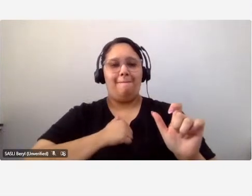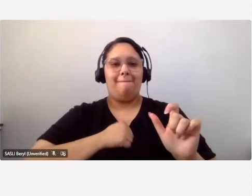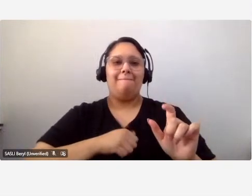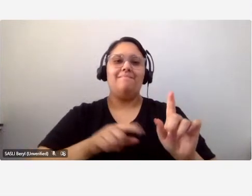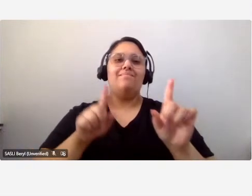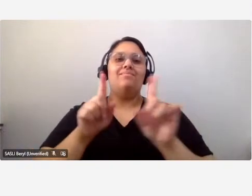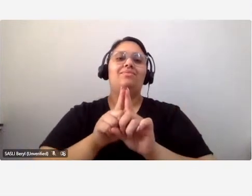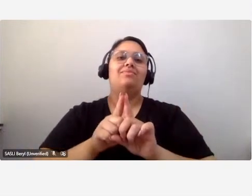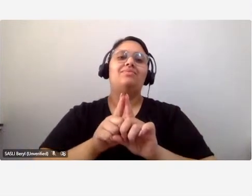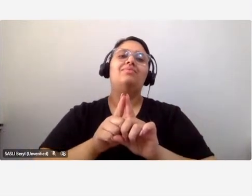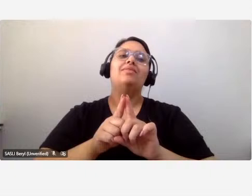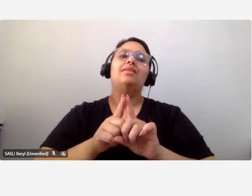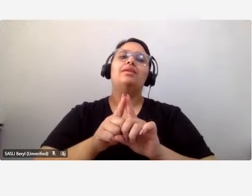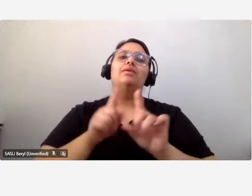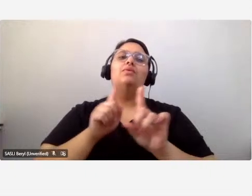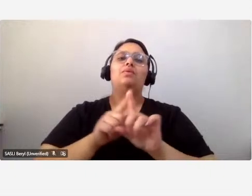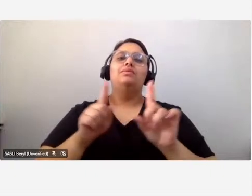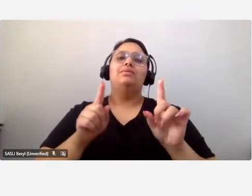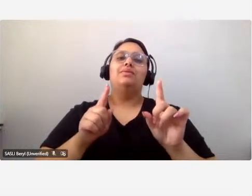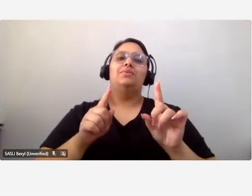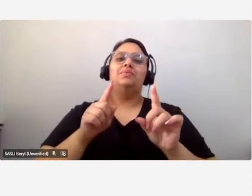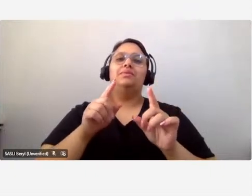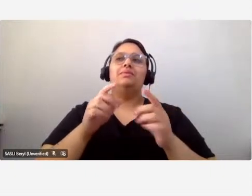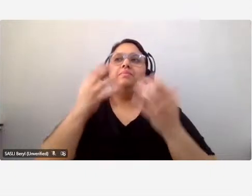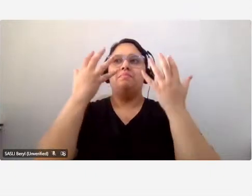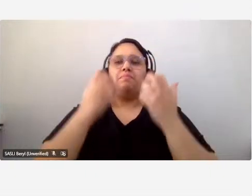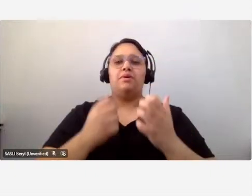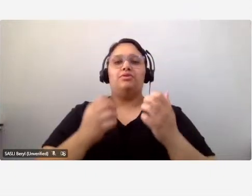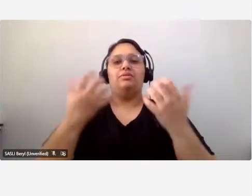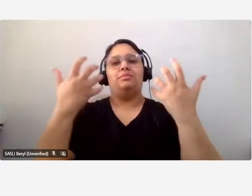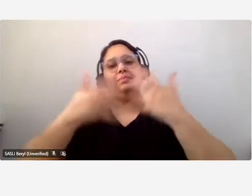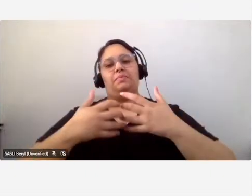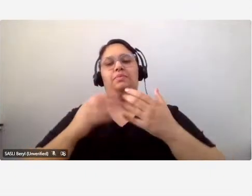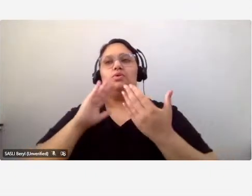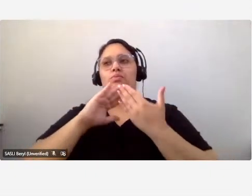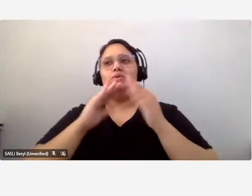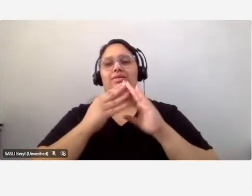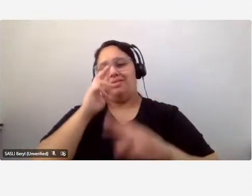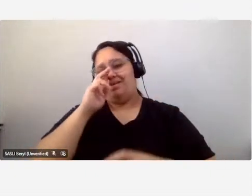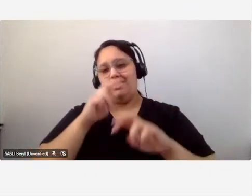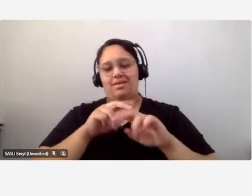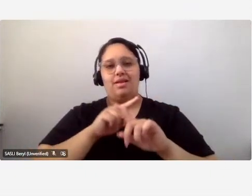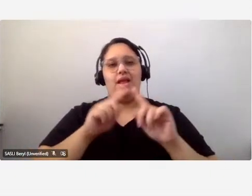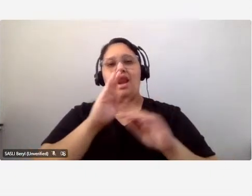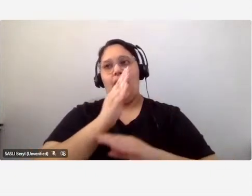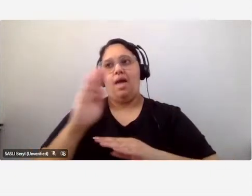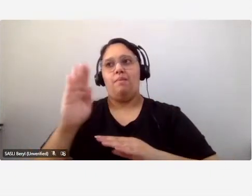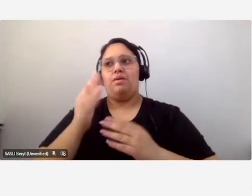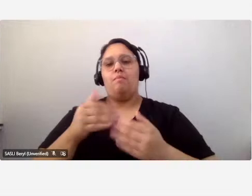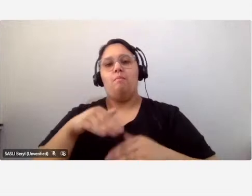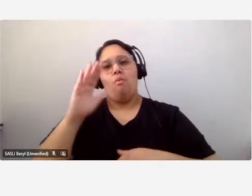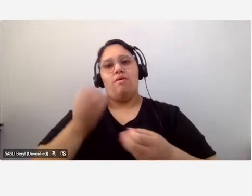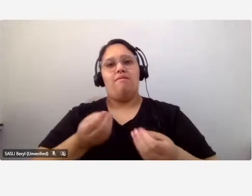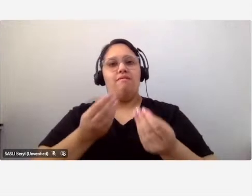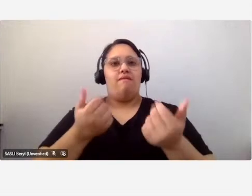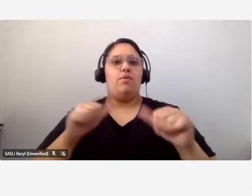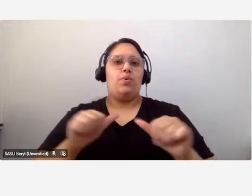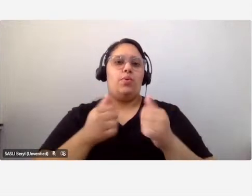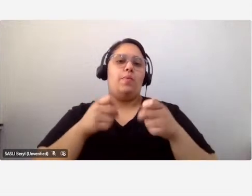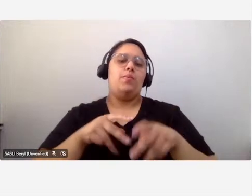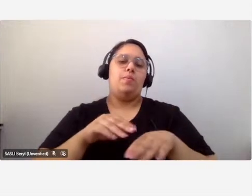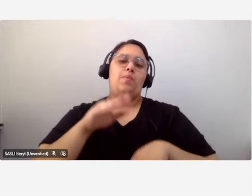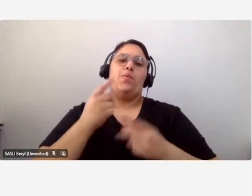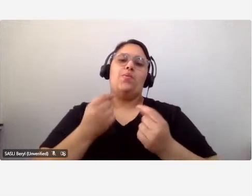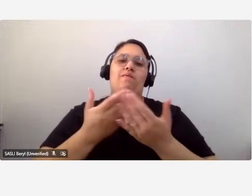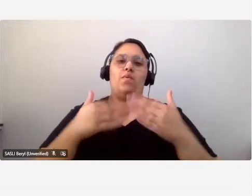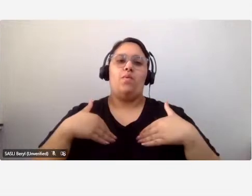to stretch a dwindling budget for meeting the needs of communities, our libraries offer an excellent opportunity to do more for the